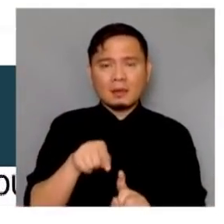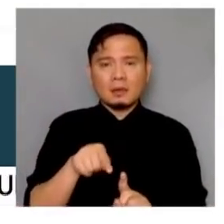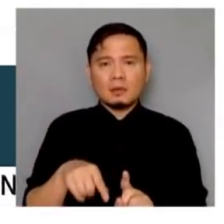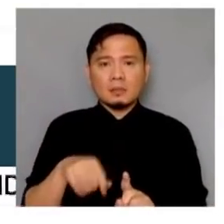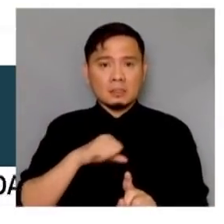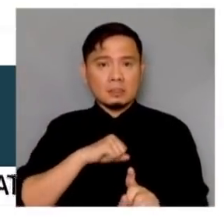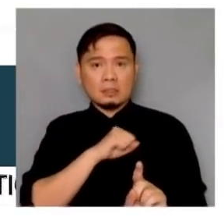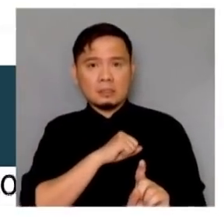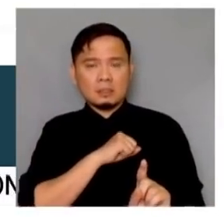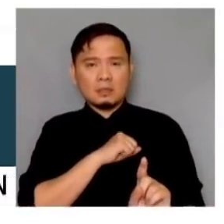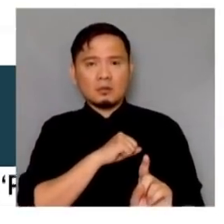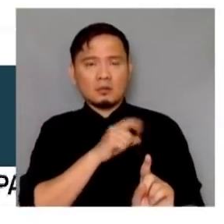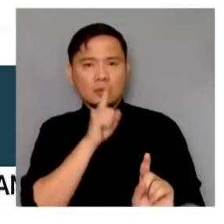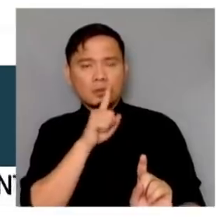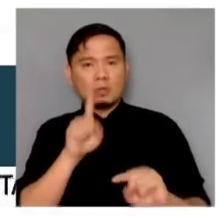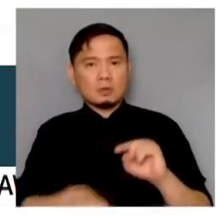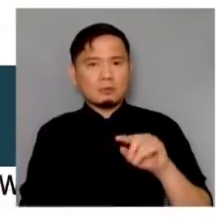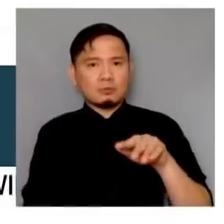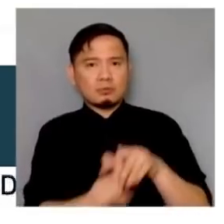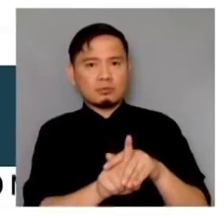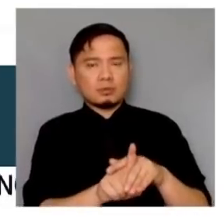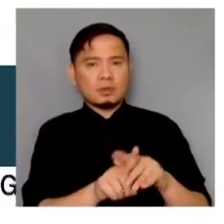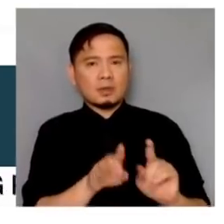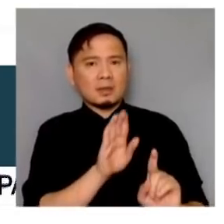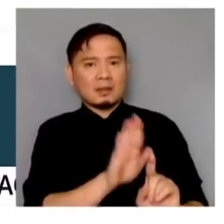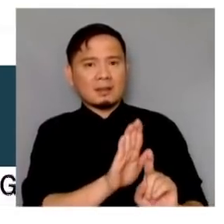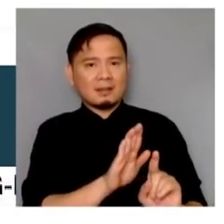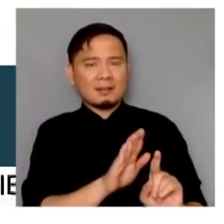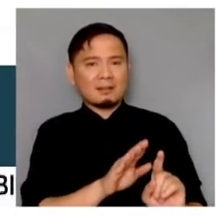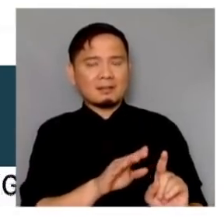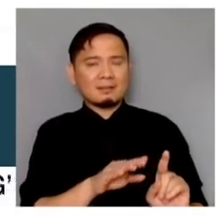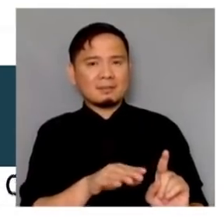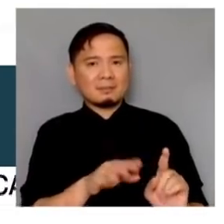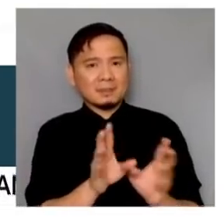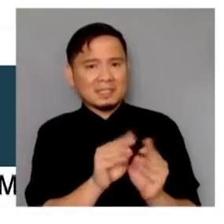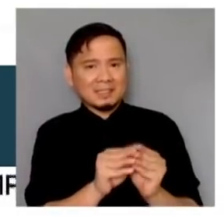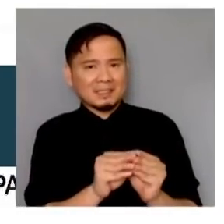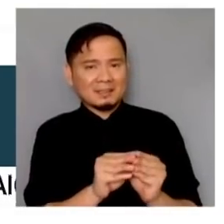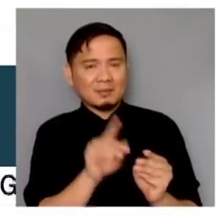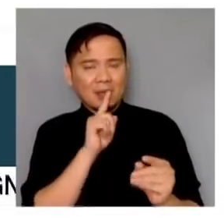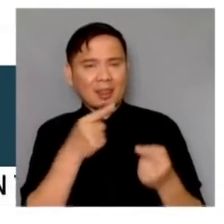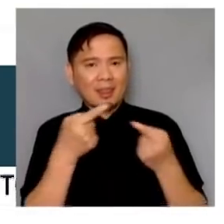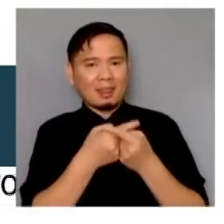to attend that press conference. Tell us more about